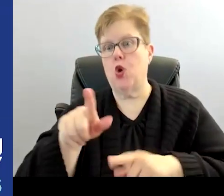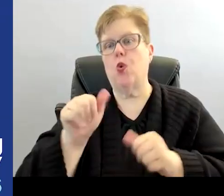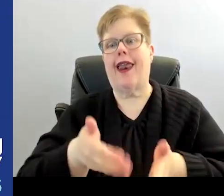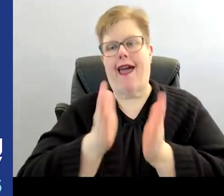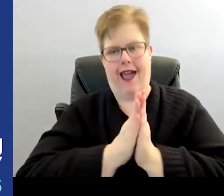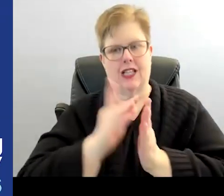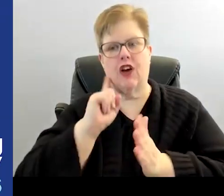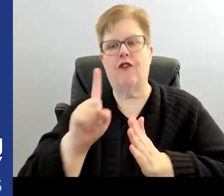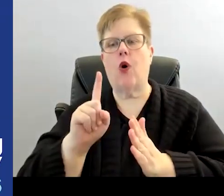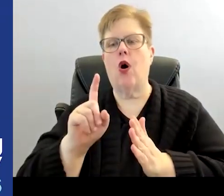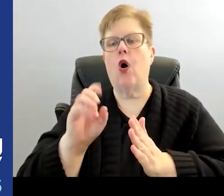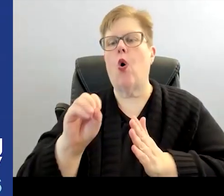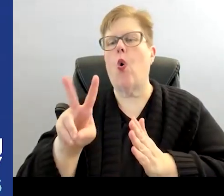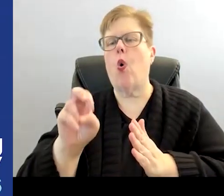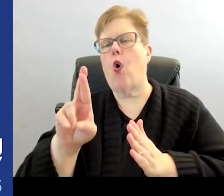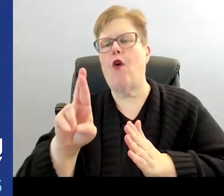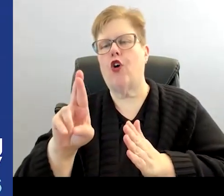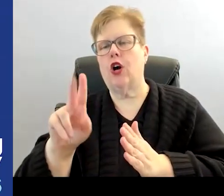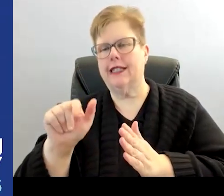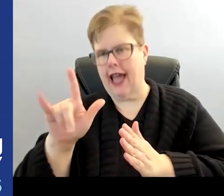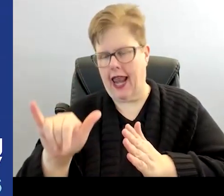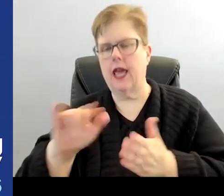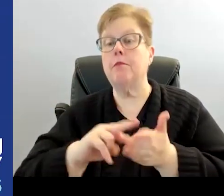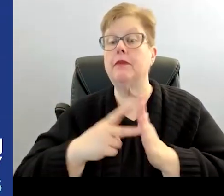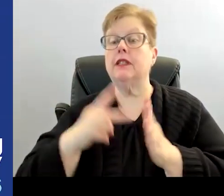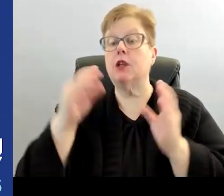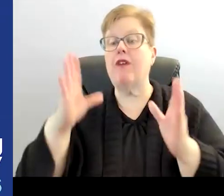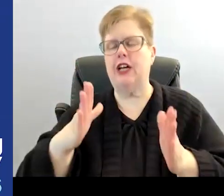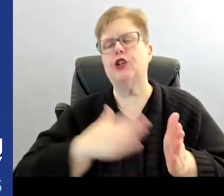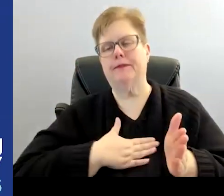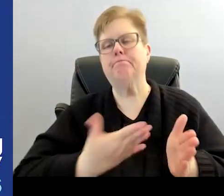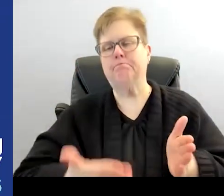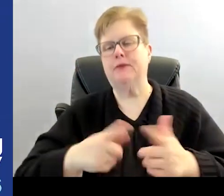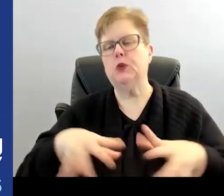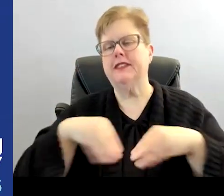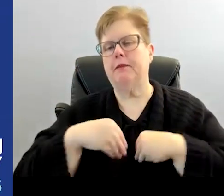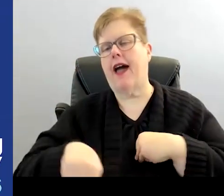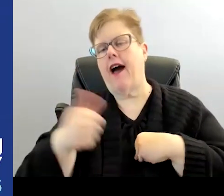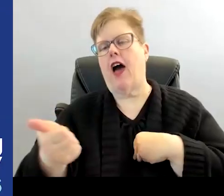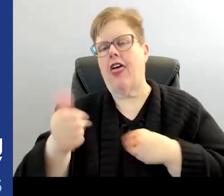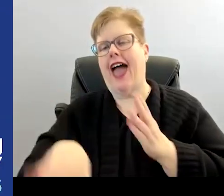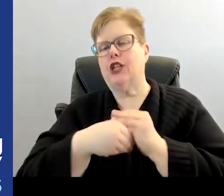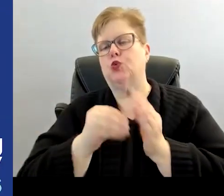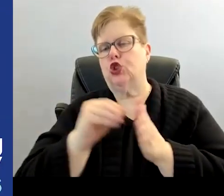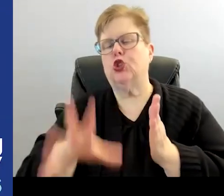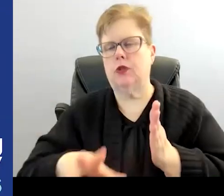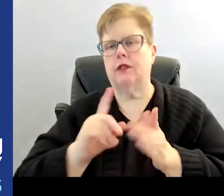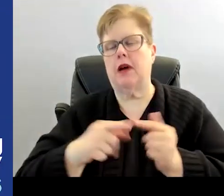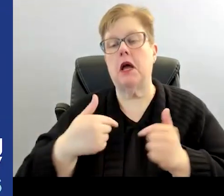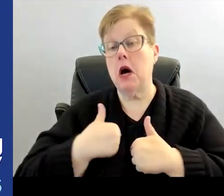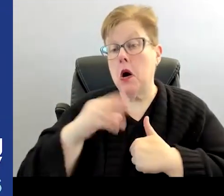ask for an overtally, which is when a professor agrees to allow an extra student in, but I would